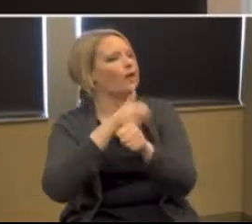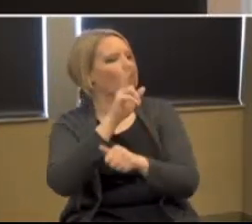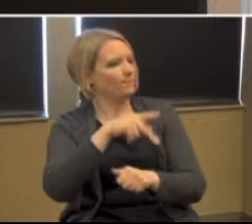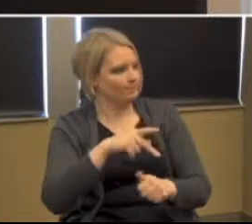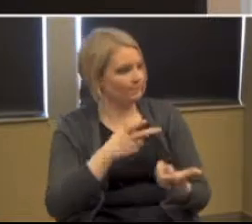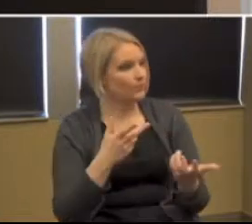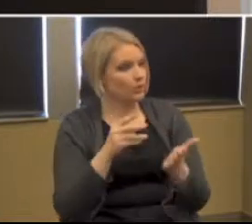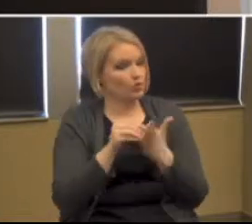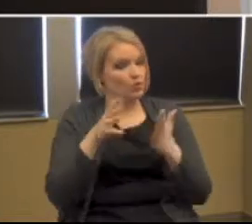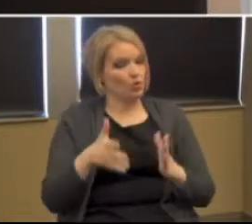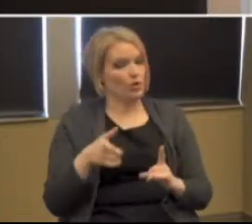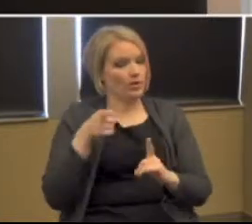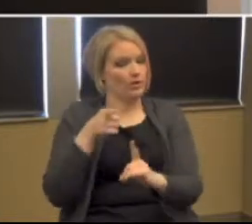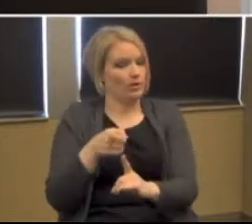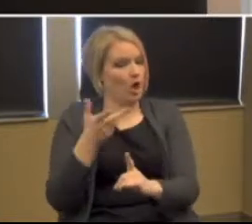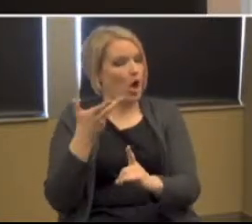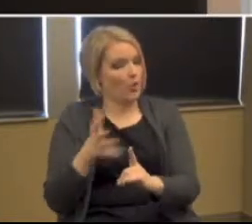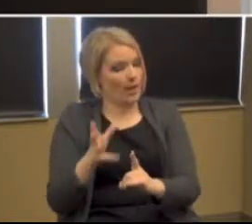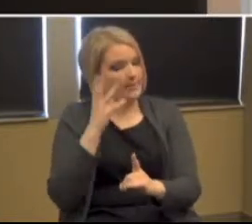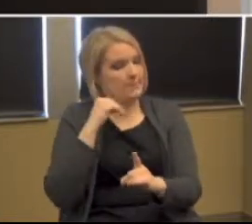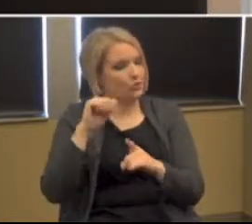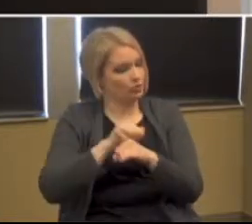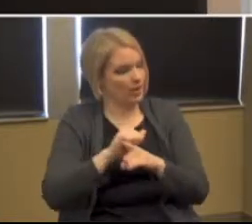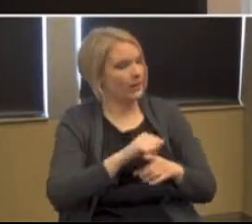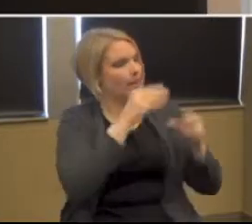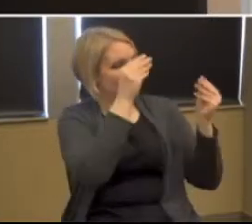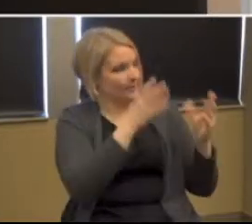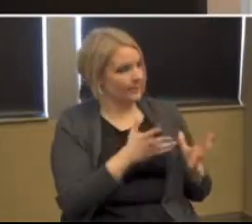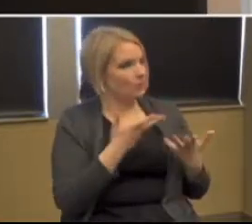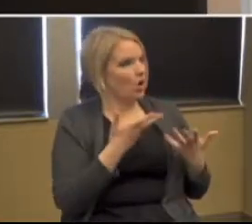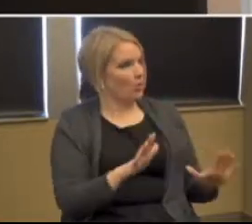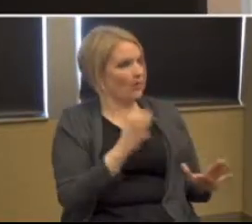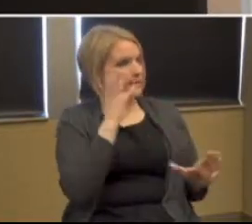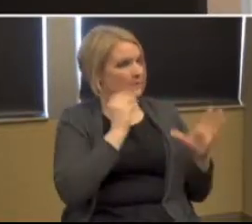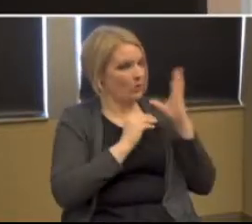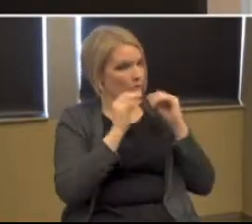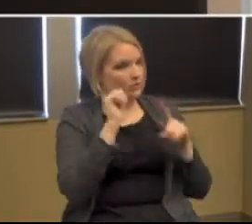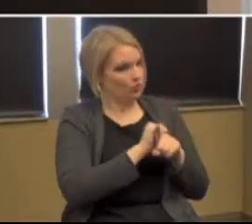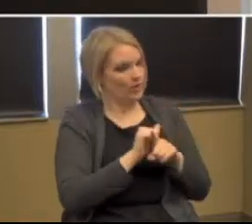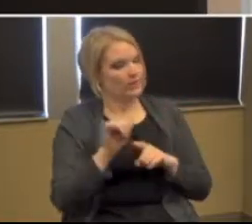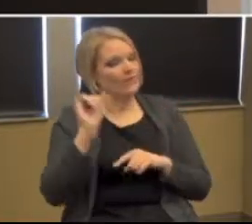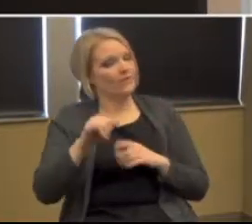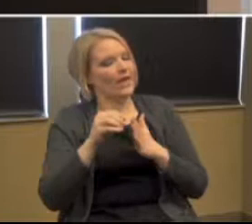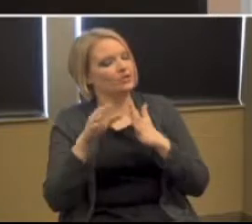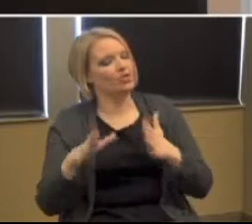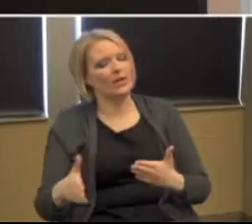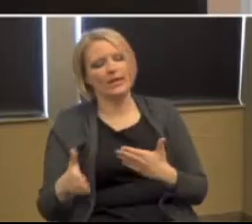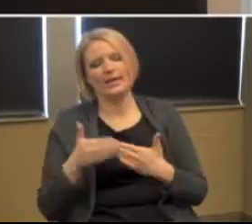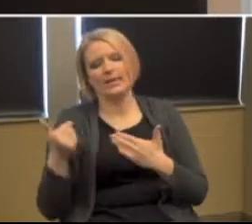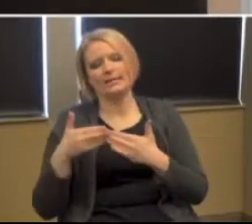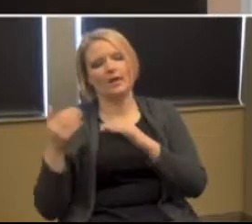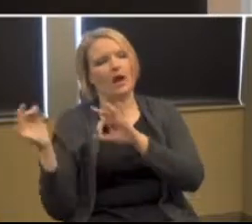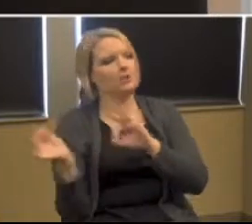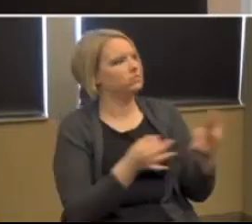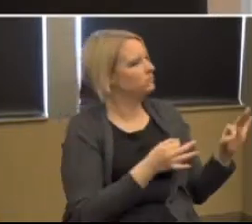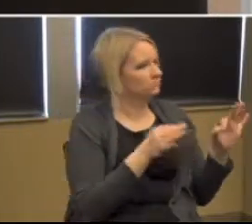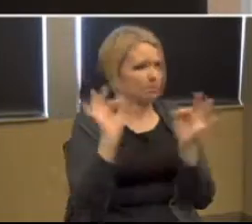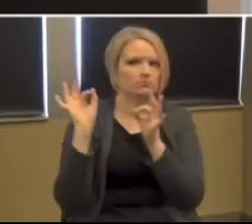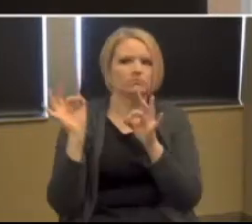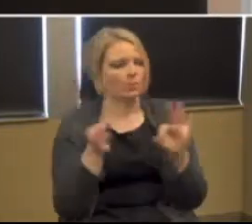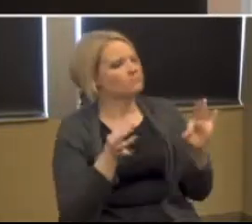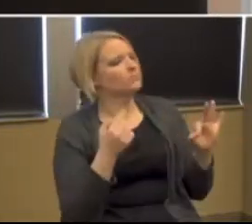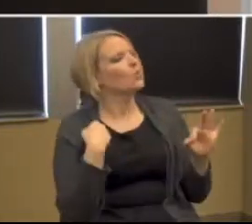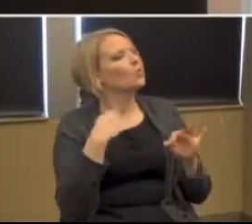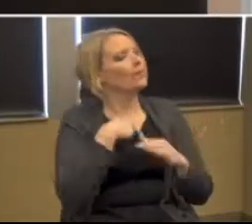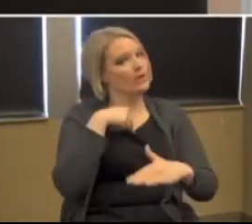student who had been through the training, as had the teacher, and he was a student that had a high level of distractibility. And when we walked